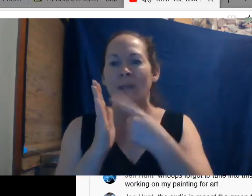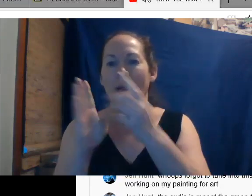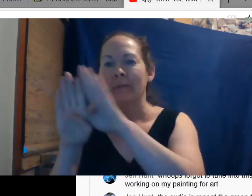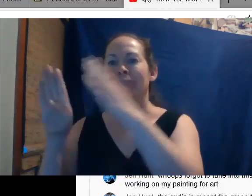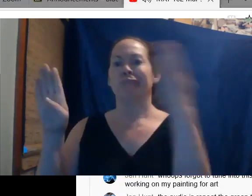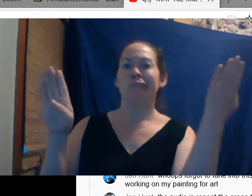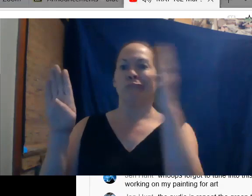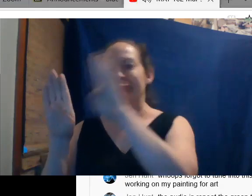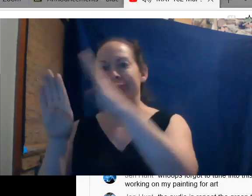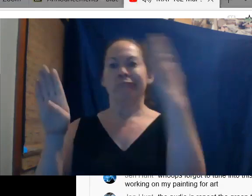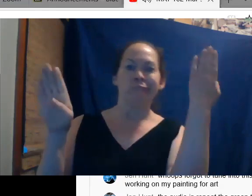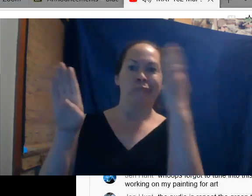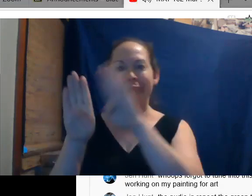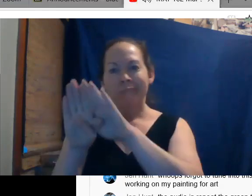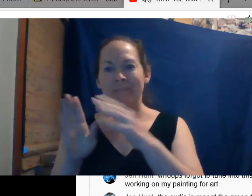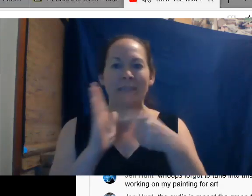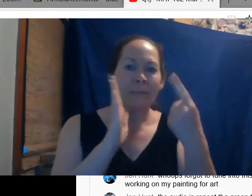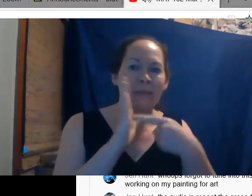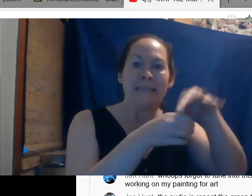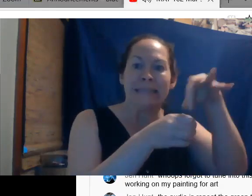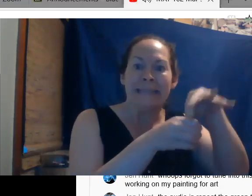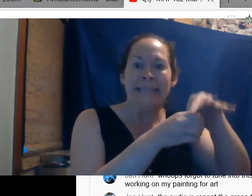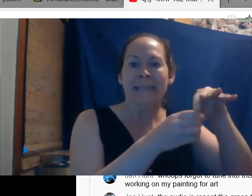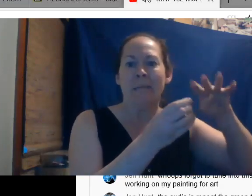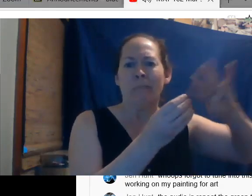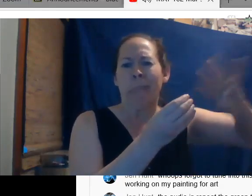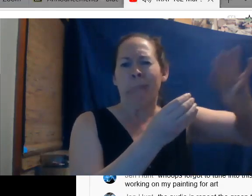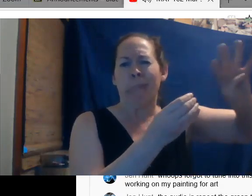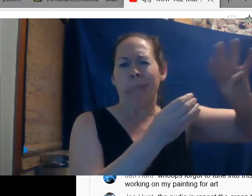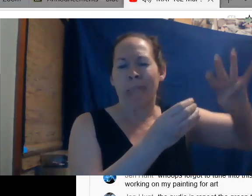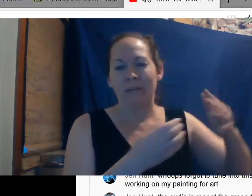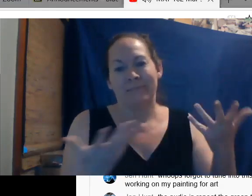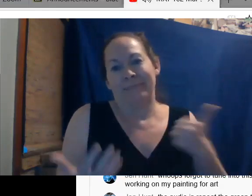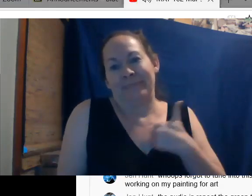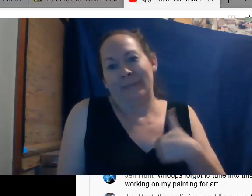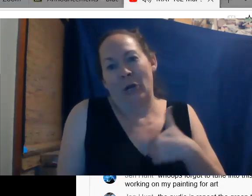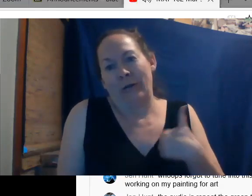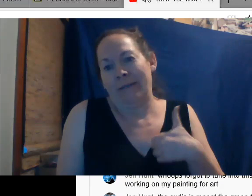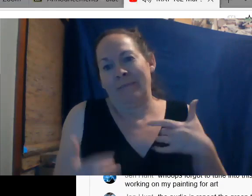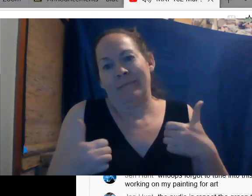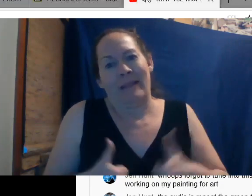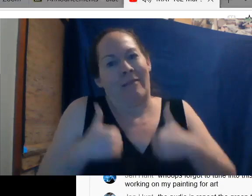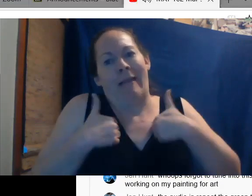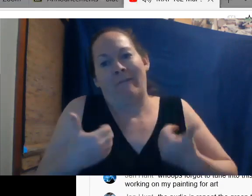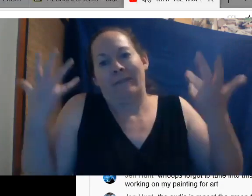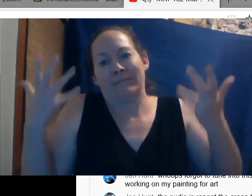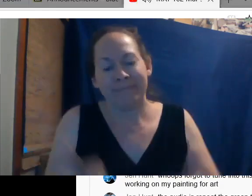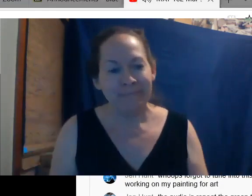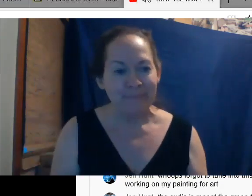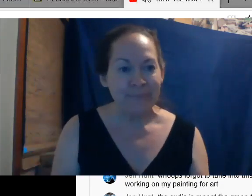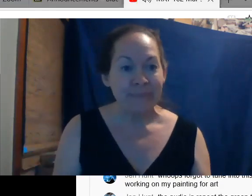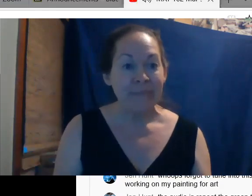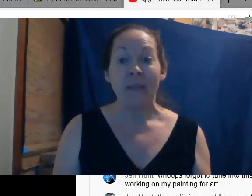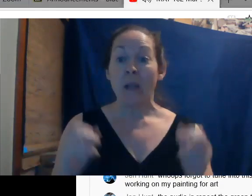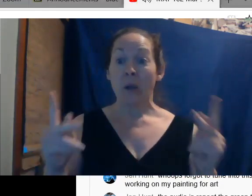we're dividing by a monomial, so we can break it apart into individual terms. Again, the key is there are